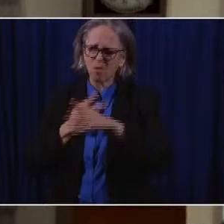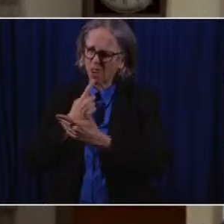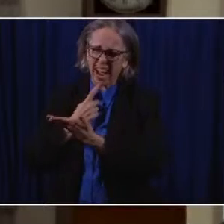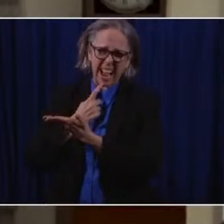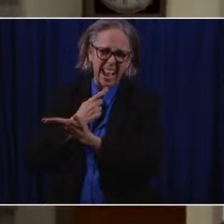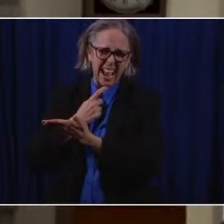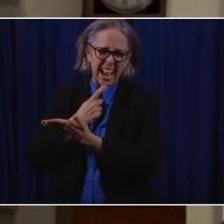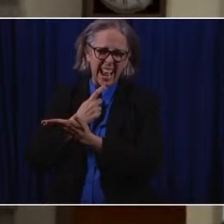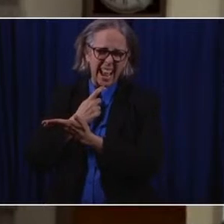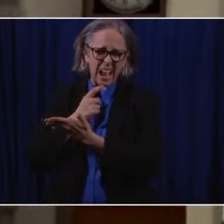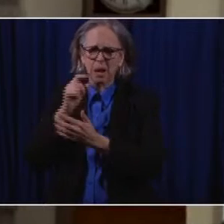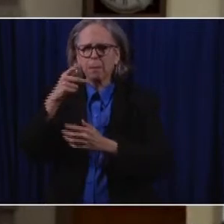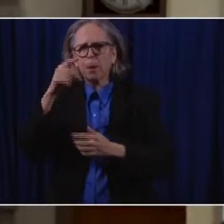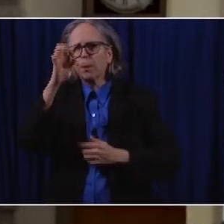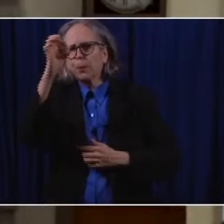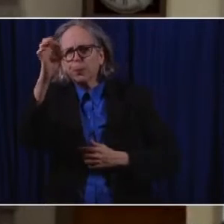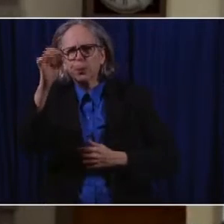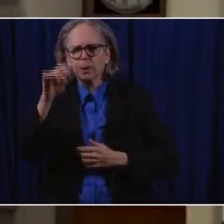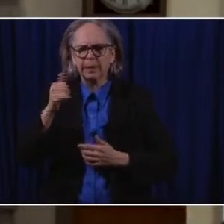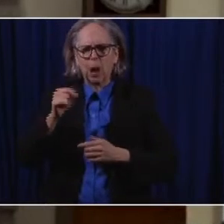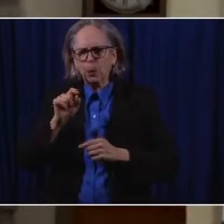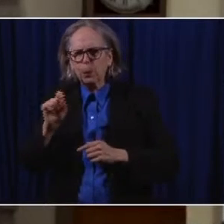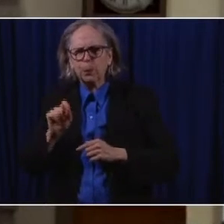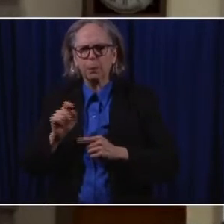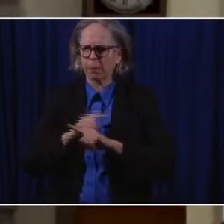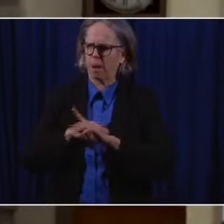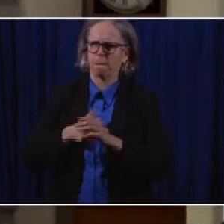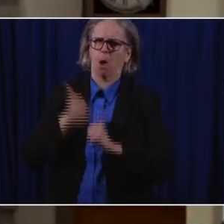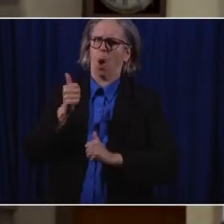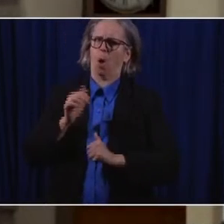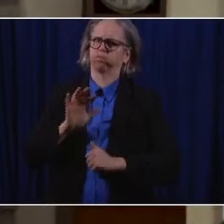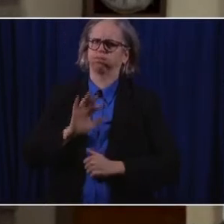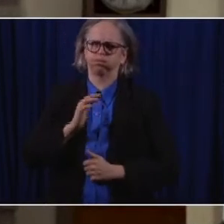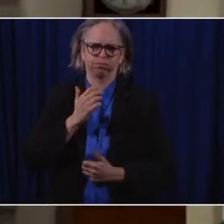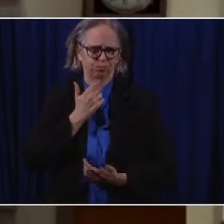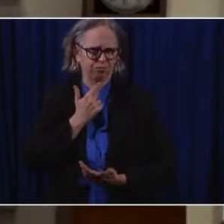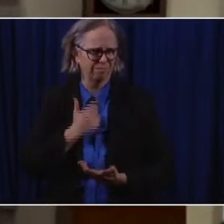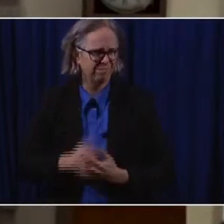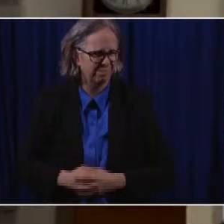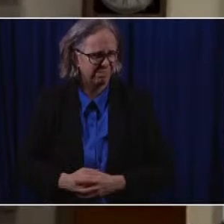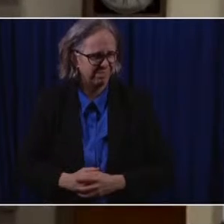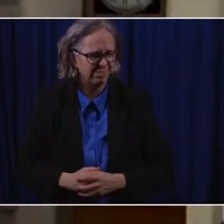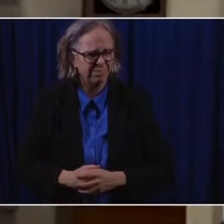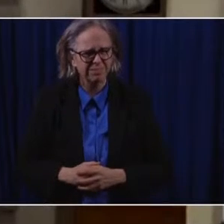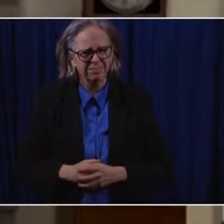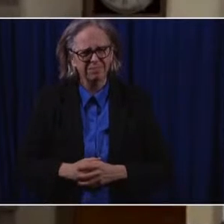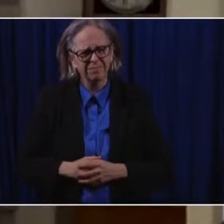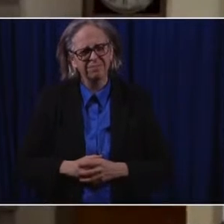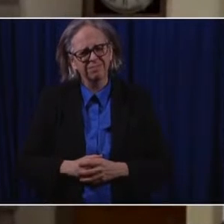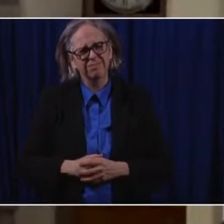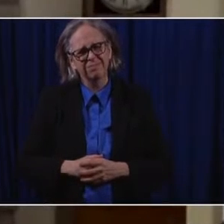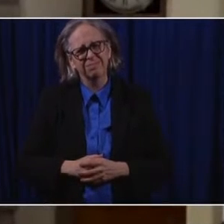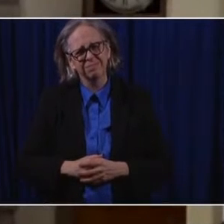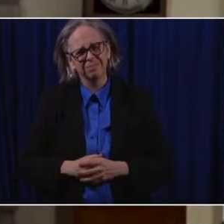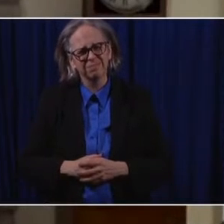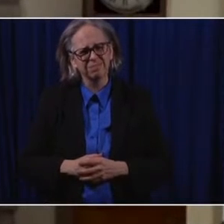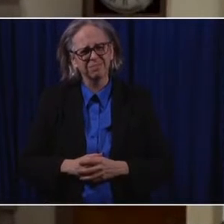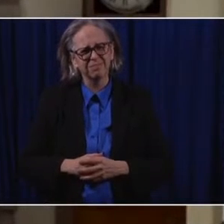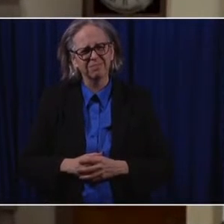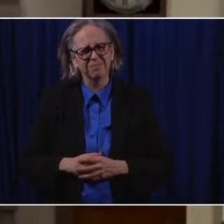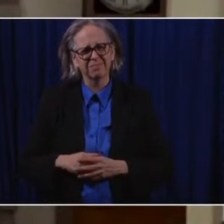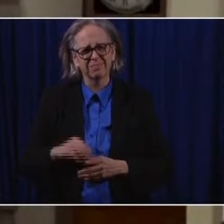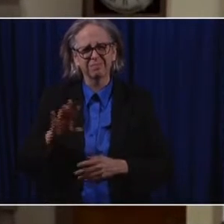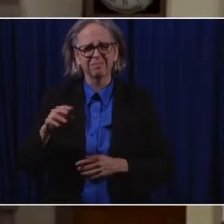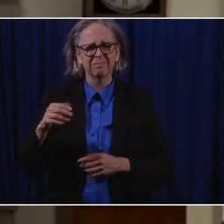this color code system was very helpful as we move forward a month ago, after